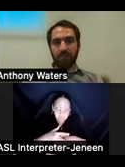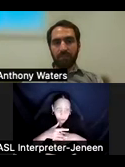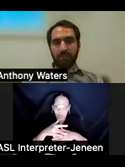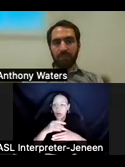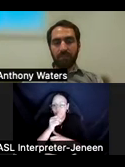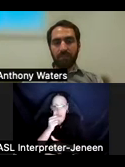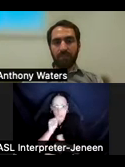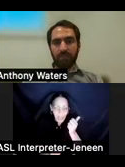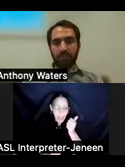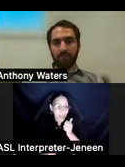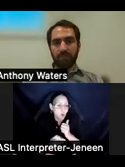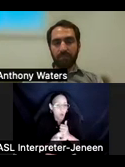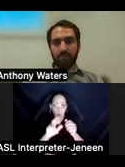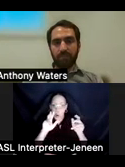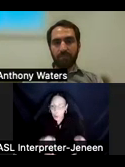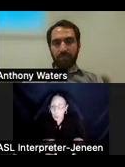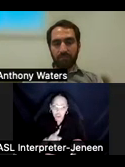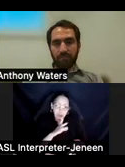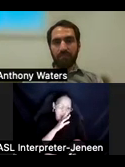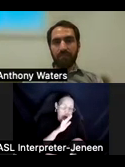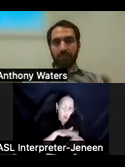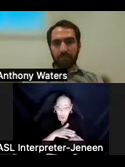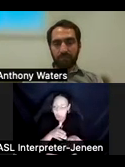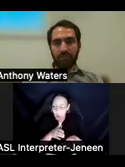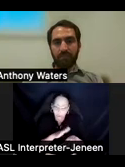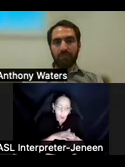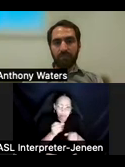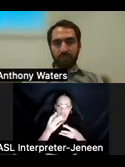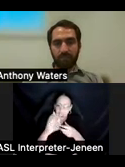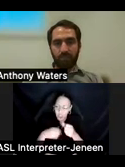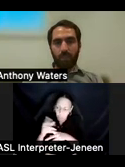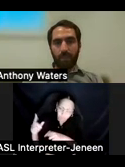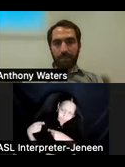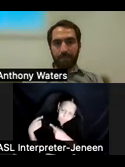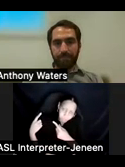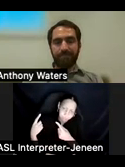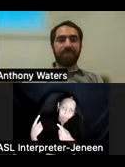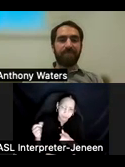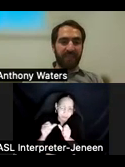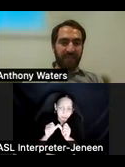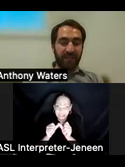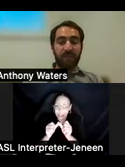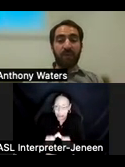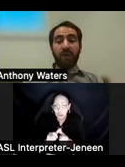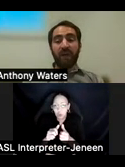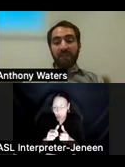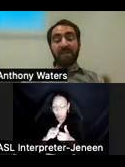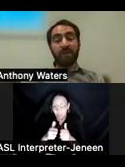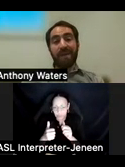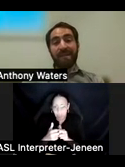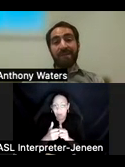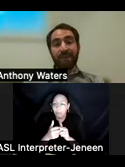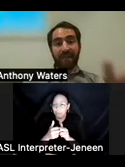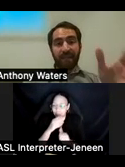someone's been talking about it on and off for years, and it's sort of an ongoing issue? Yeah, so this